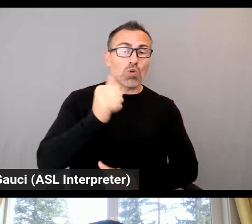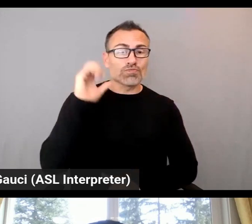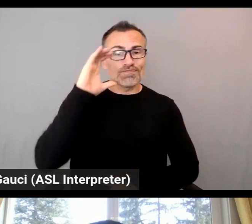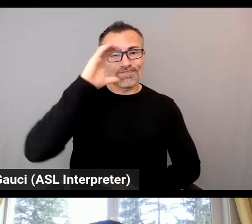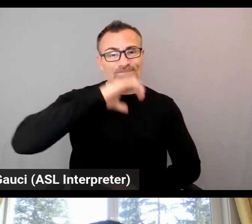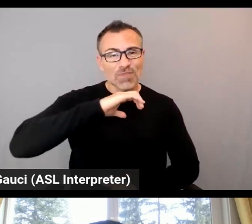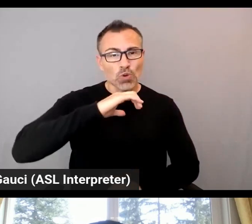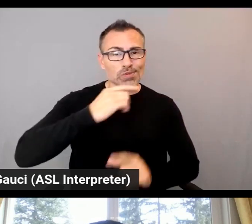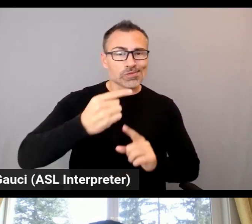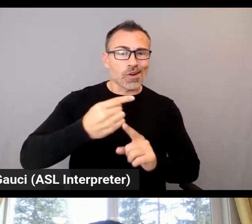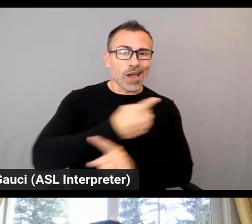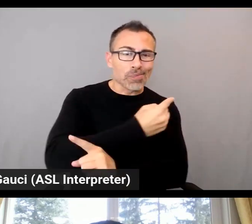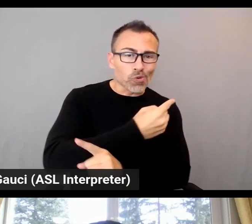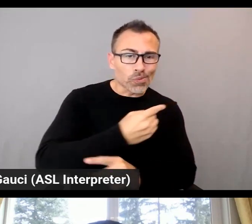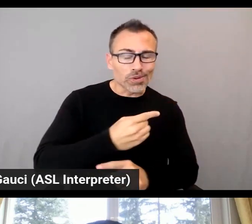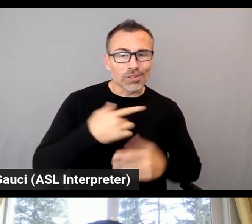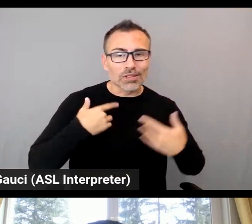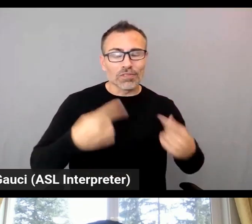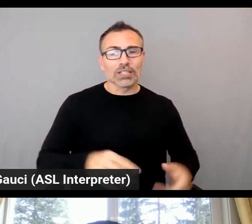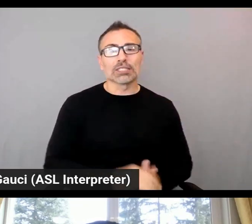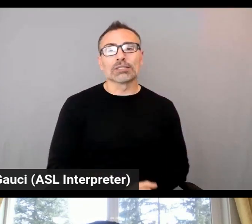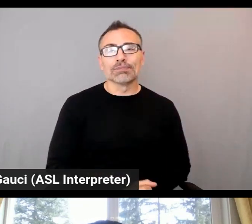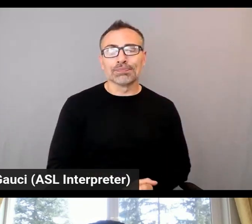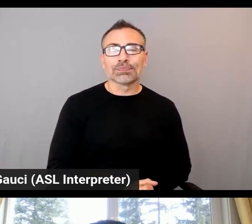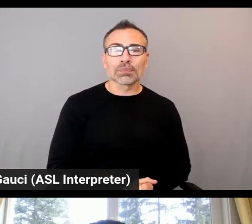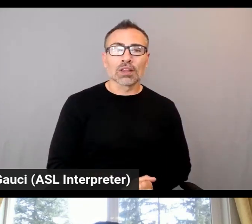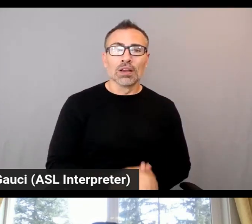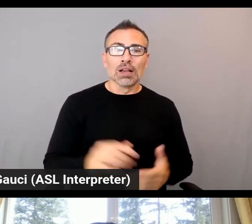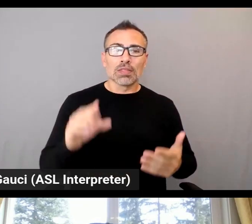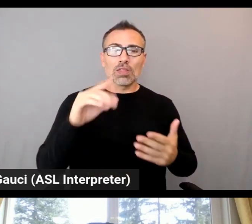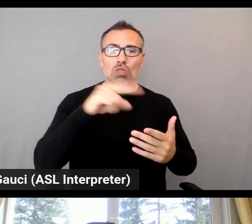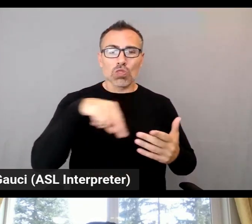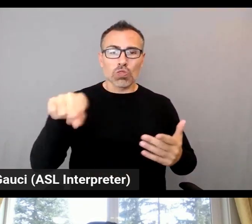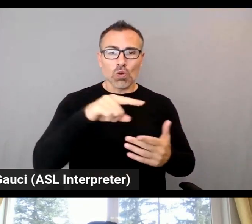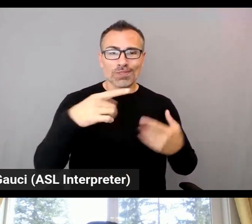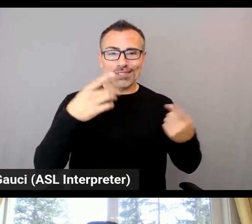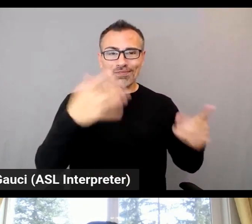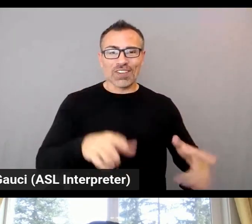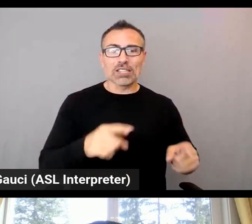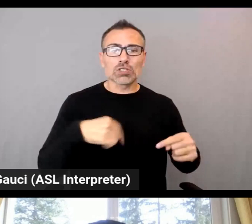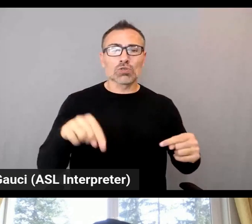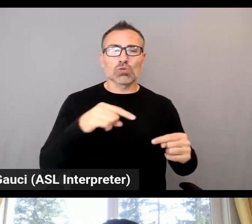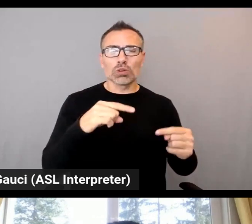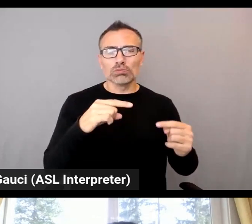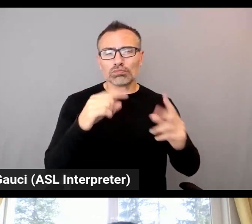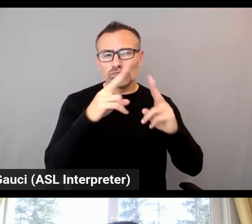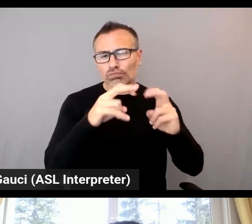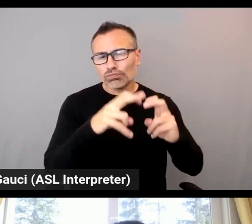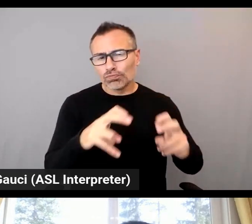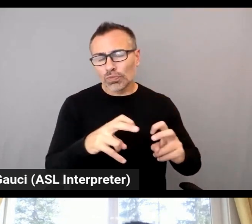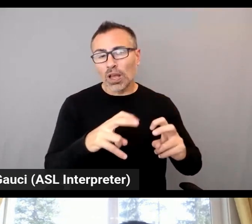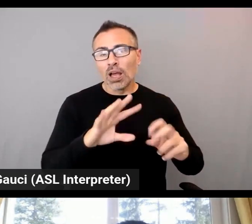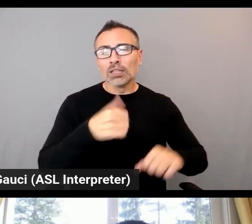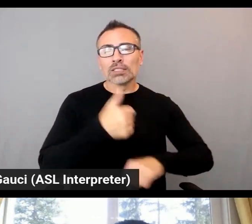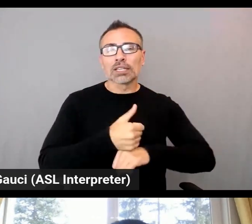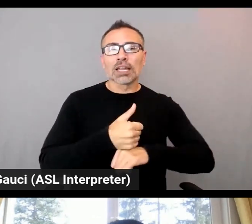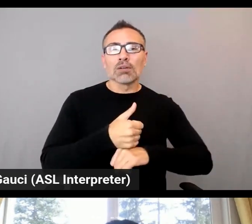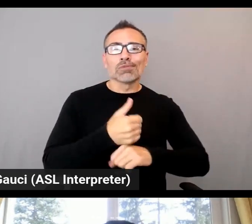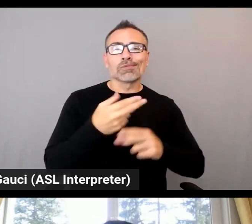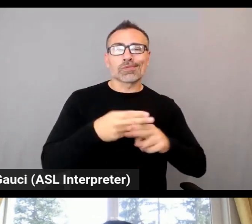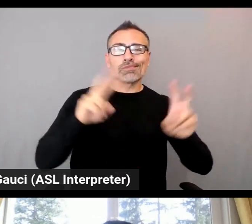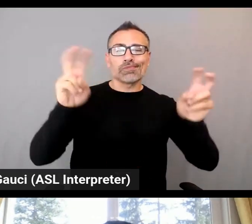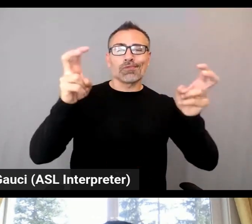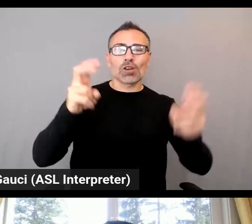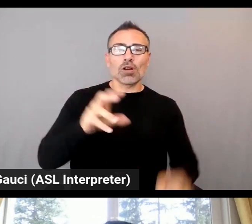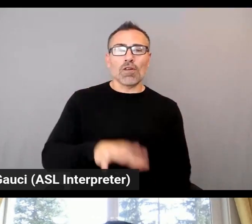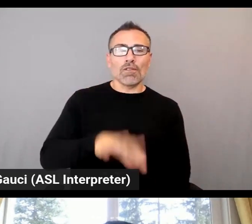and we take those and we generate findings. And those findings today are grouped into